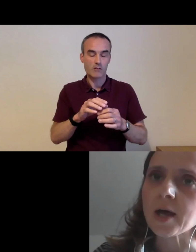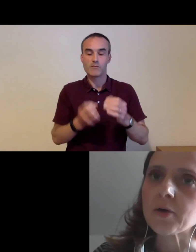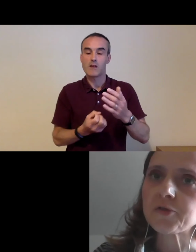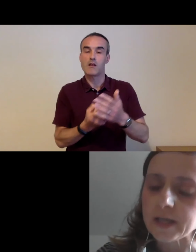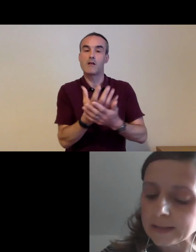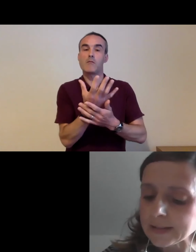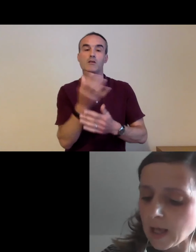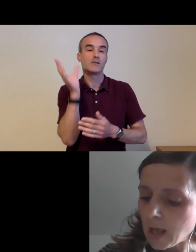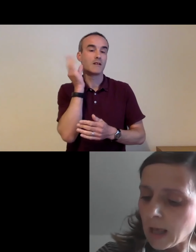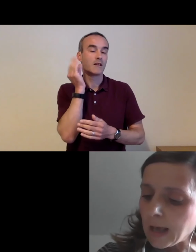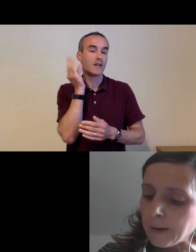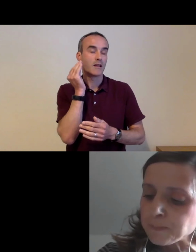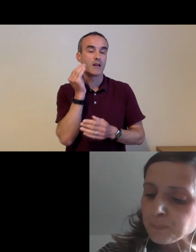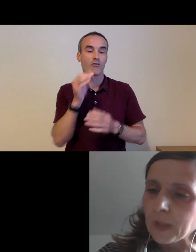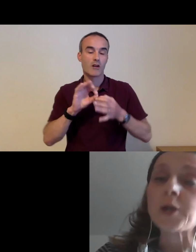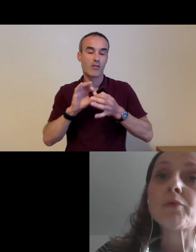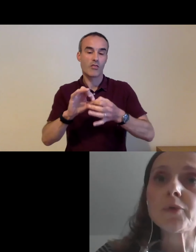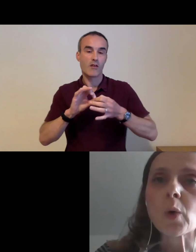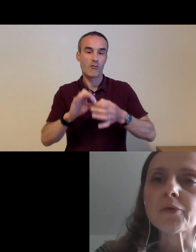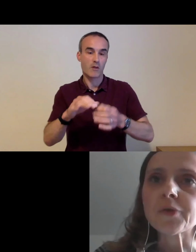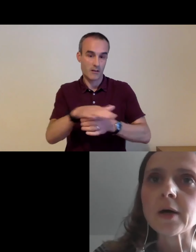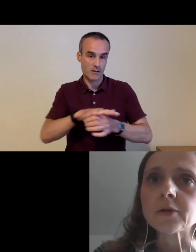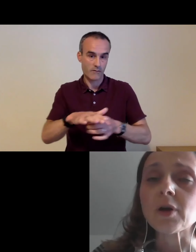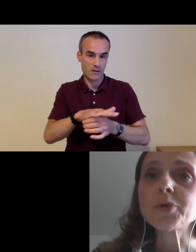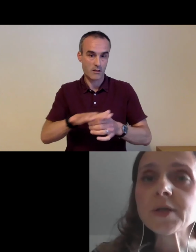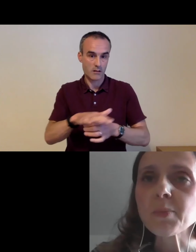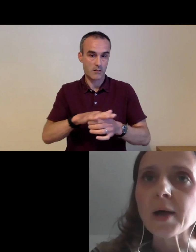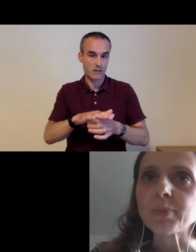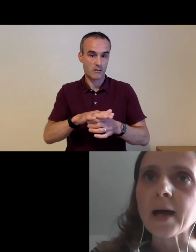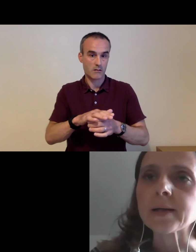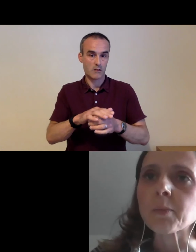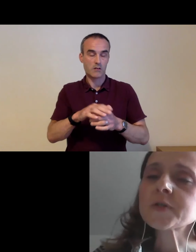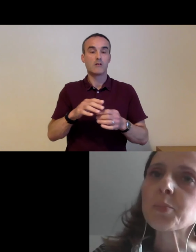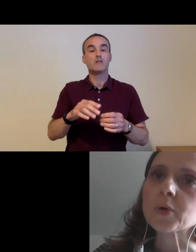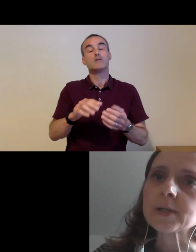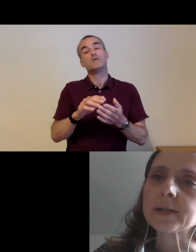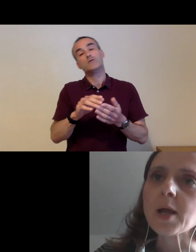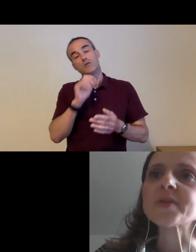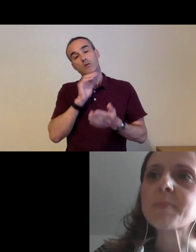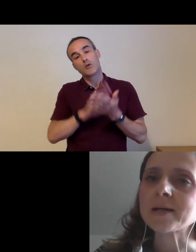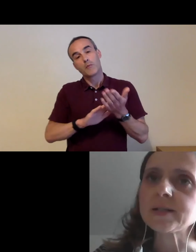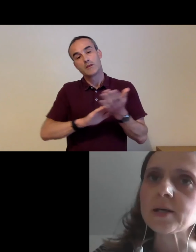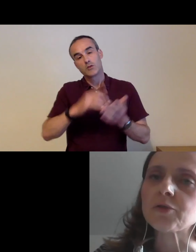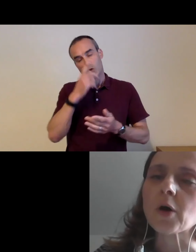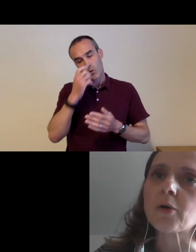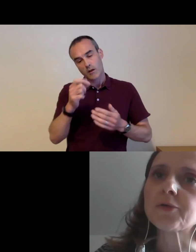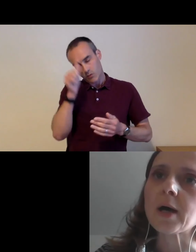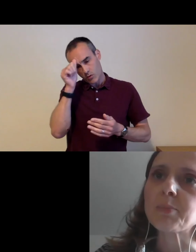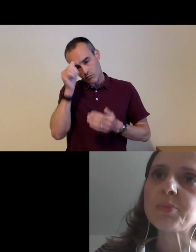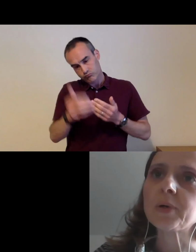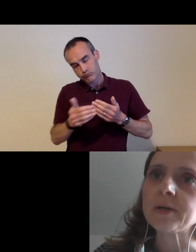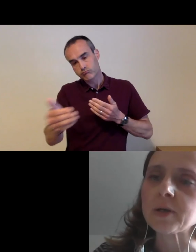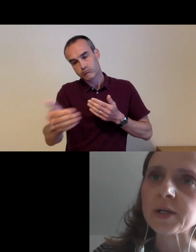therapeutic field, an overview of the therapeutic pipeline, and most importantly, a perspective